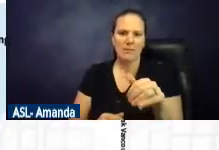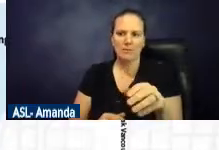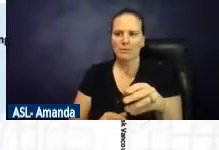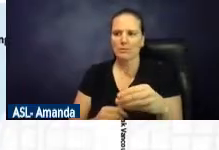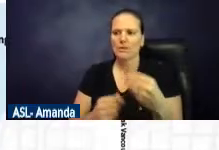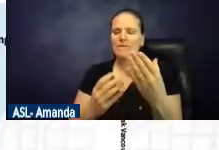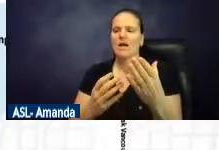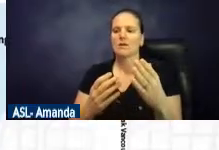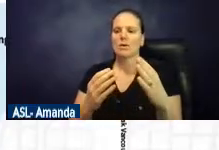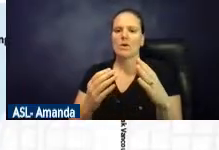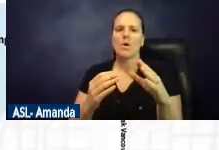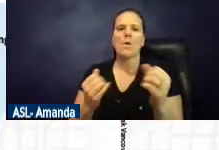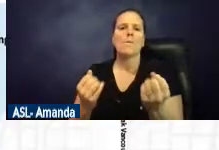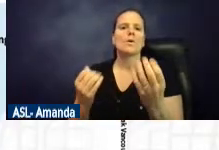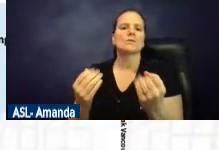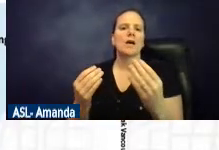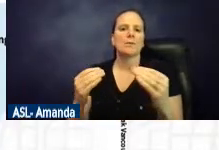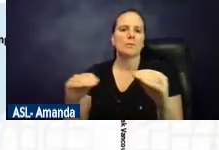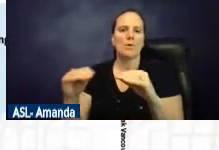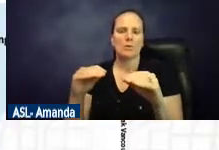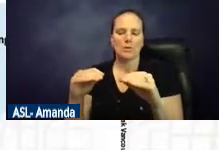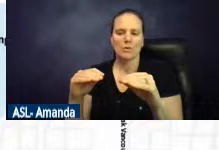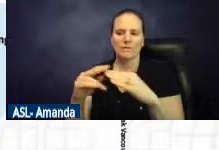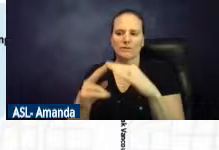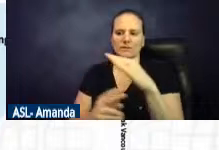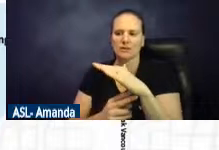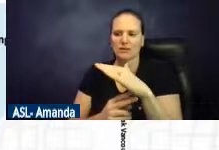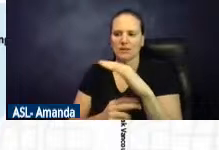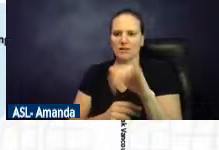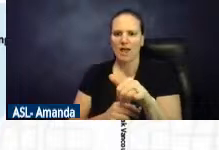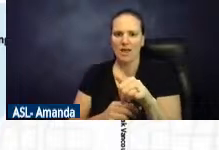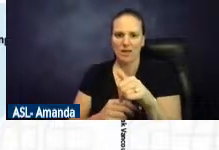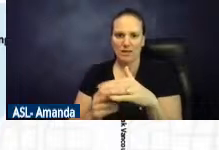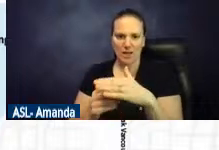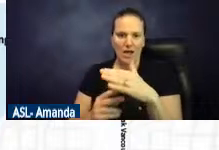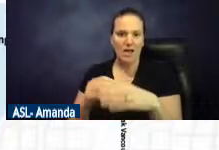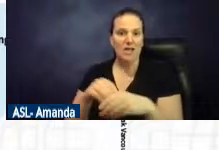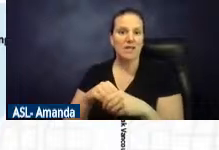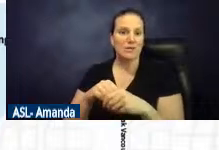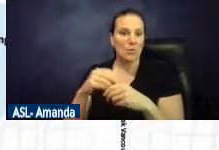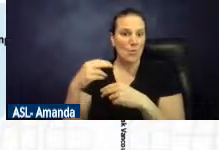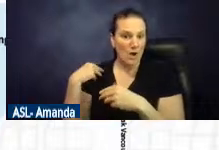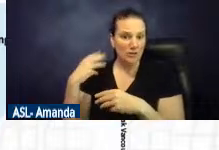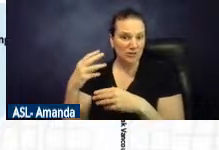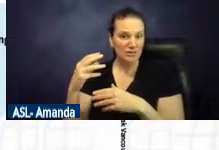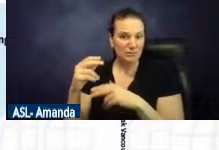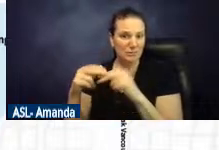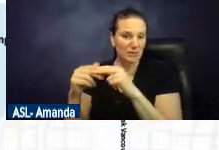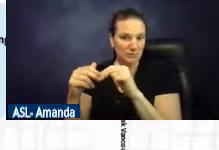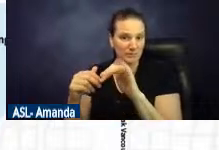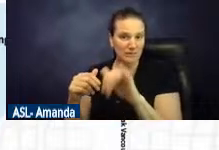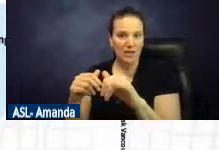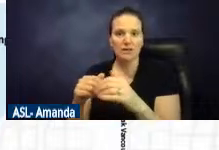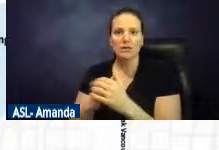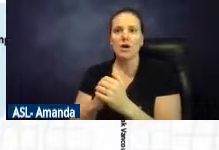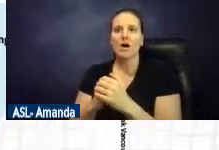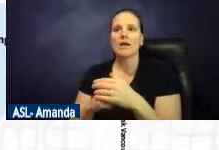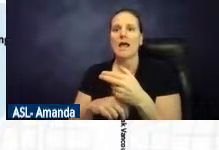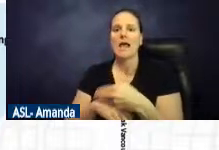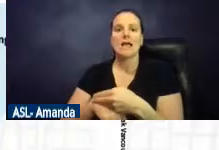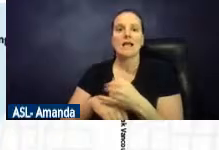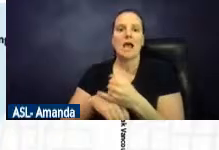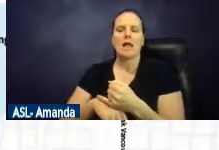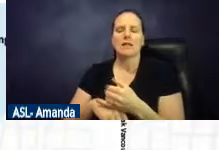multimodal facilities. Again, this has the guideway built in Washington side. The guideway across Hayden Island is in a